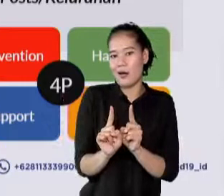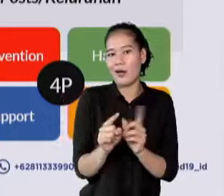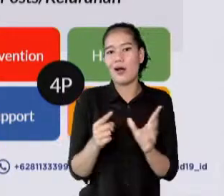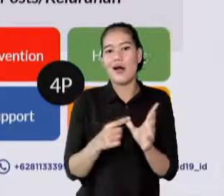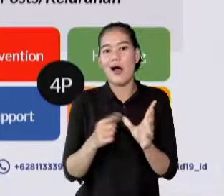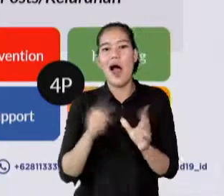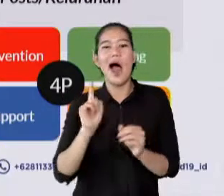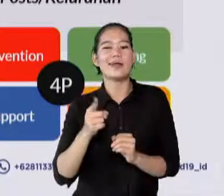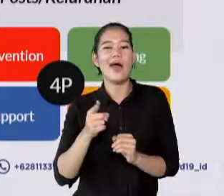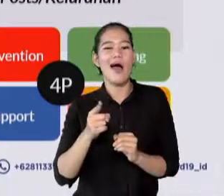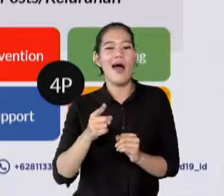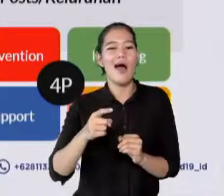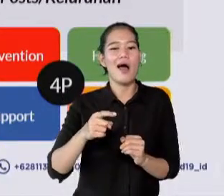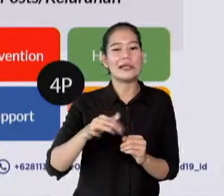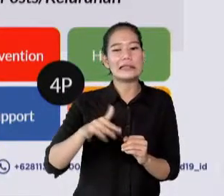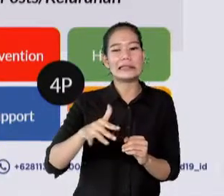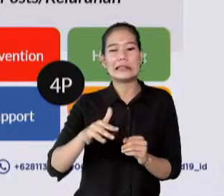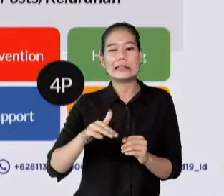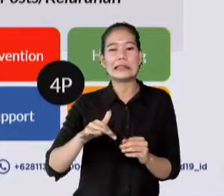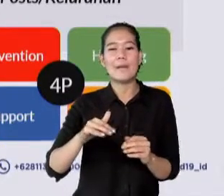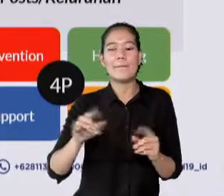with maximum of 2 people.